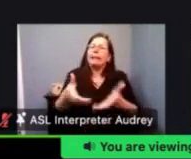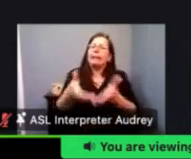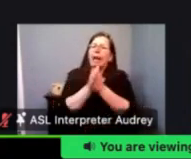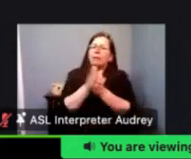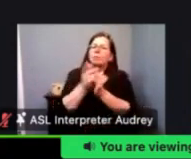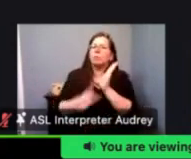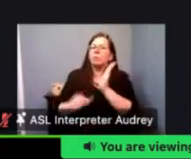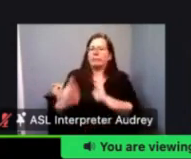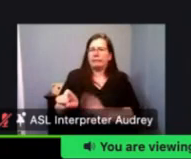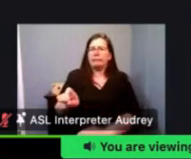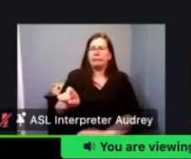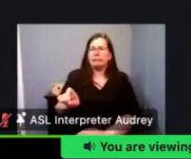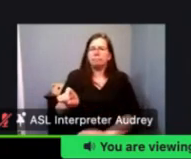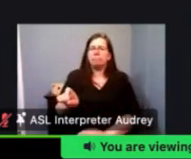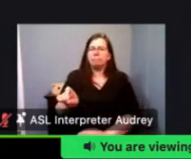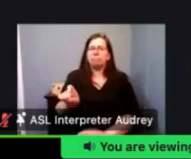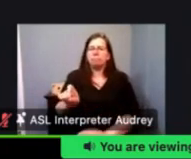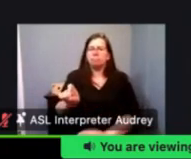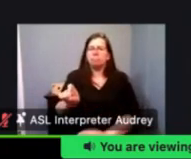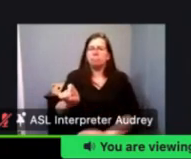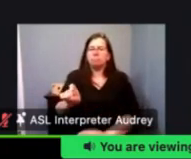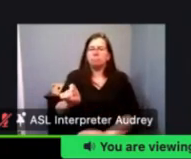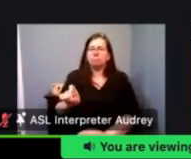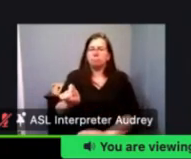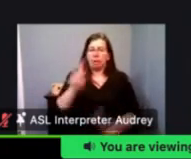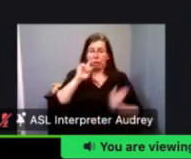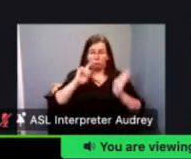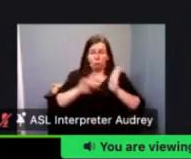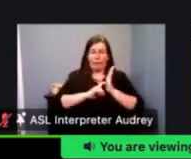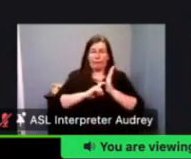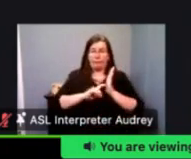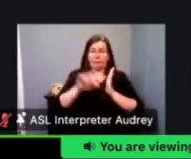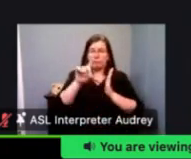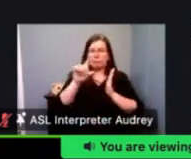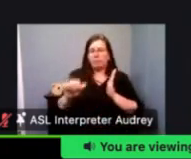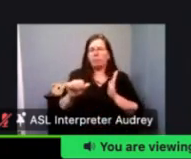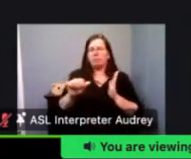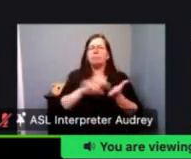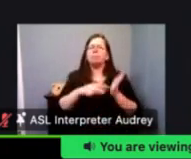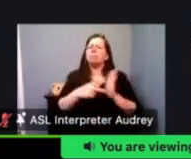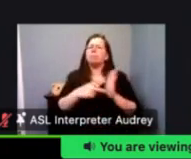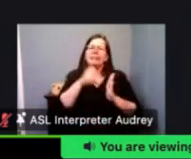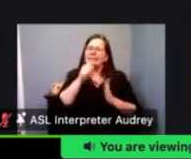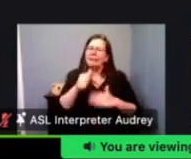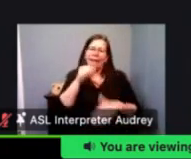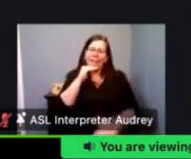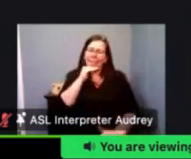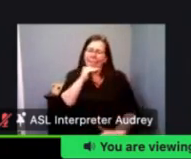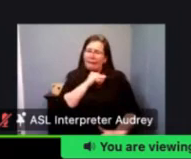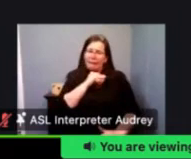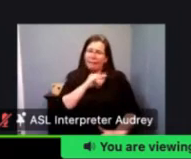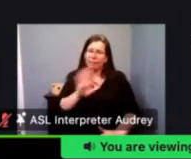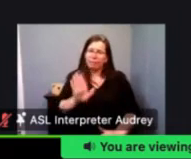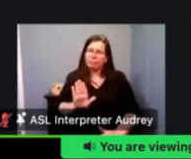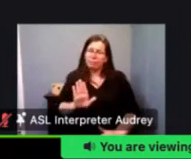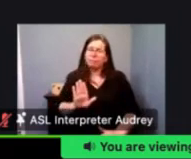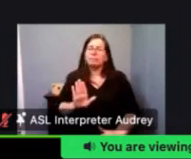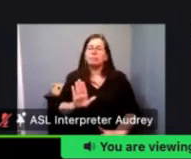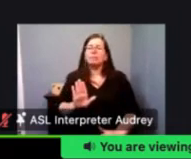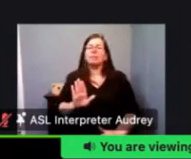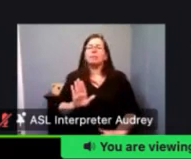need. And in acknowledging our disabilities, we're not living a lie. I have